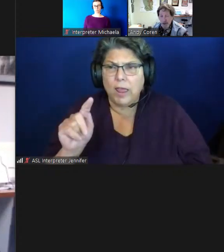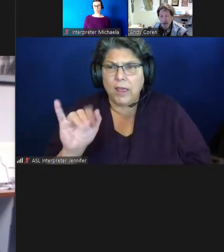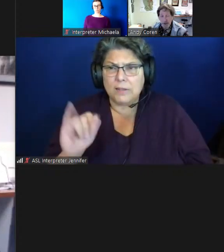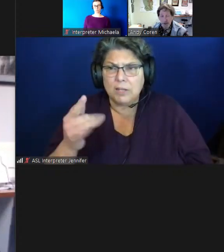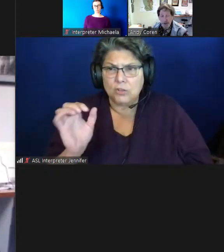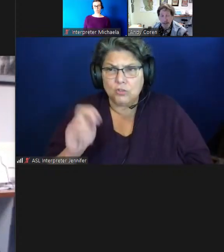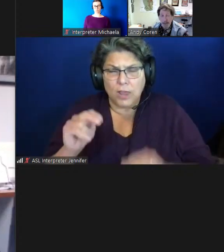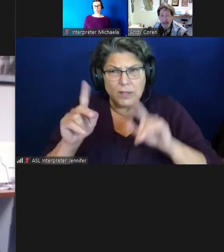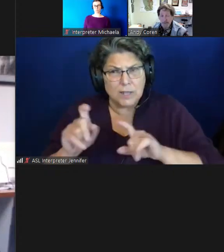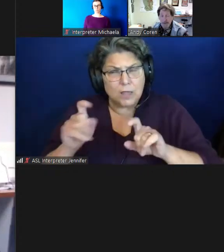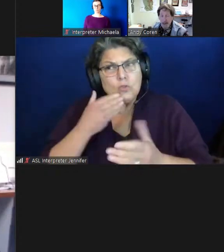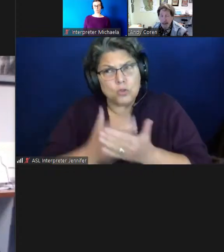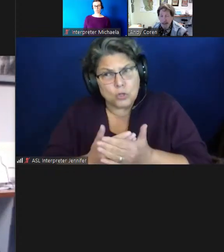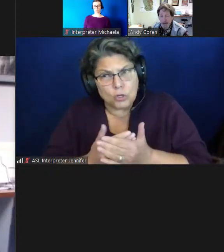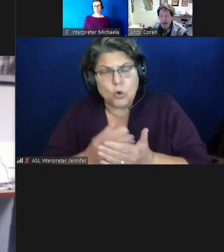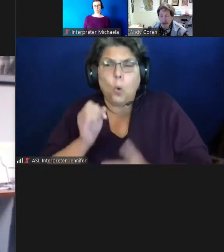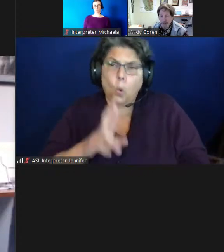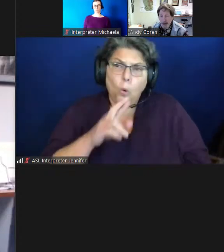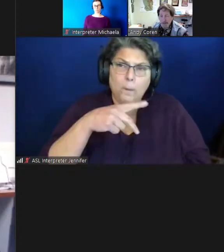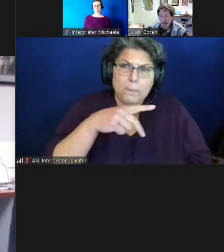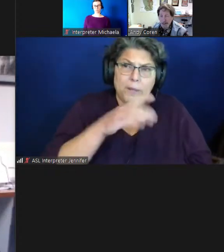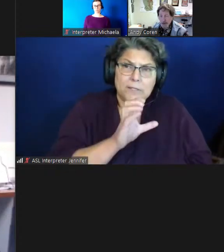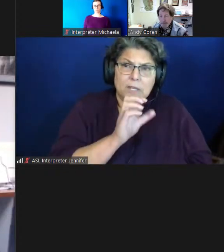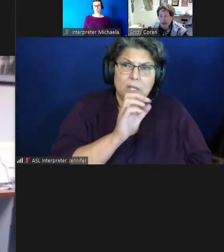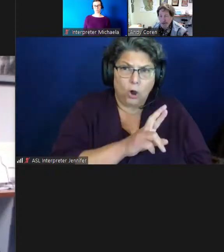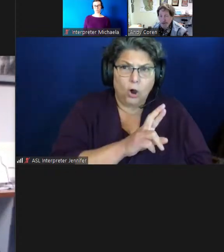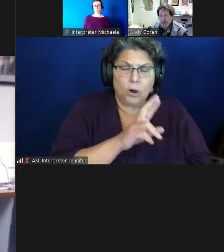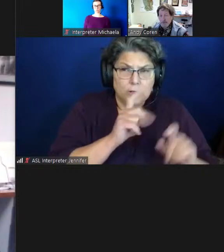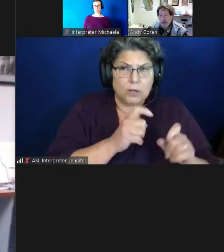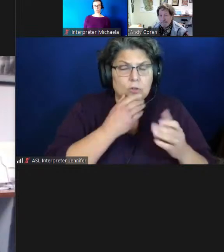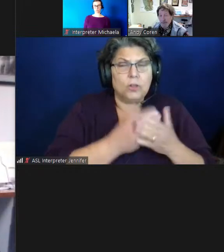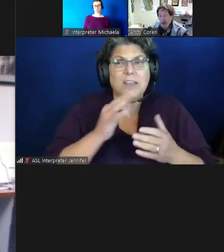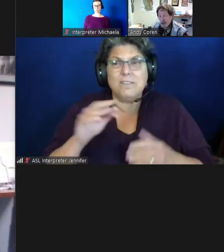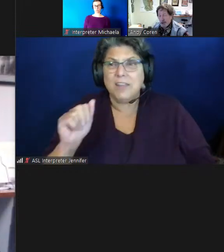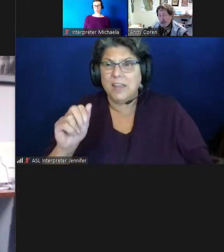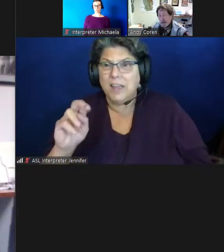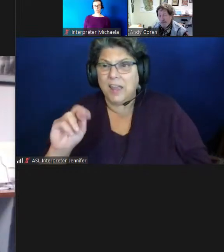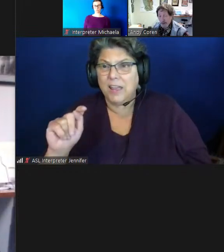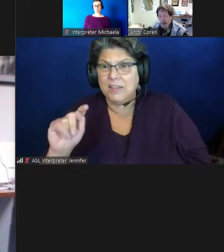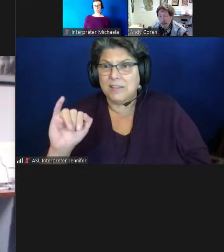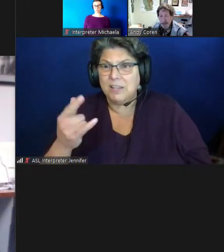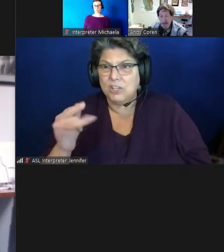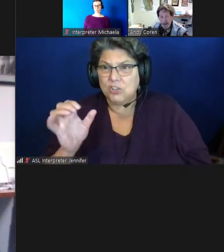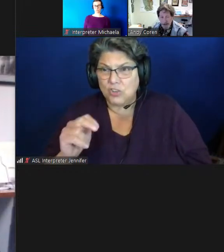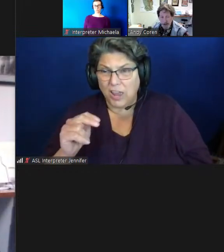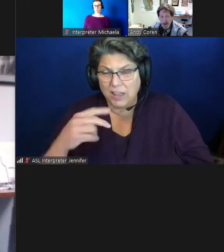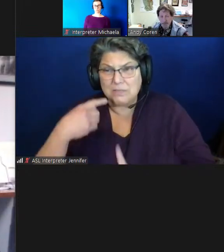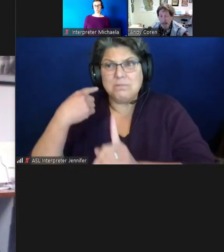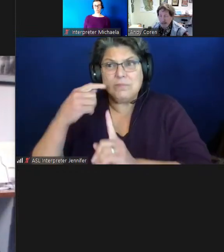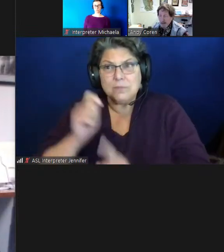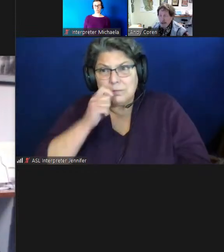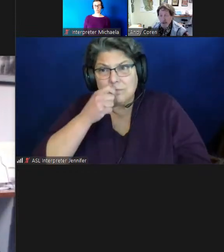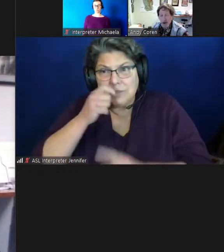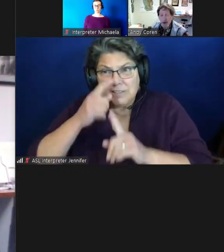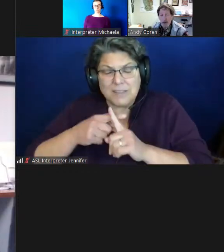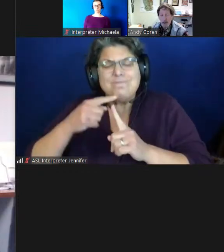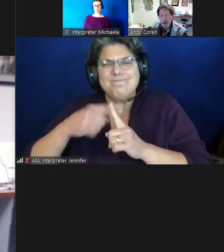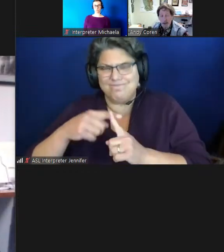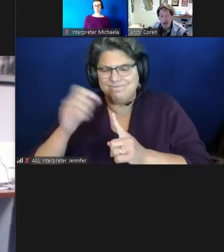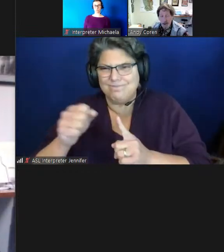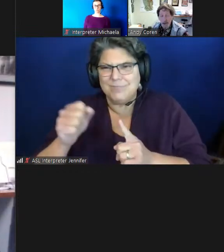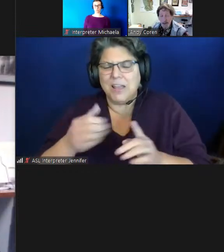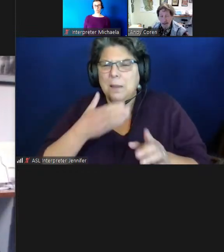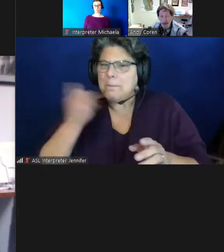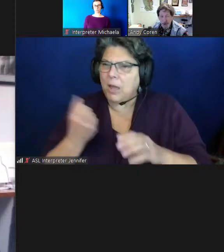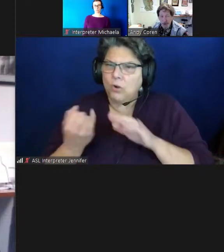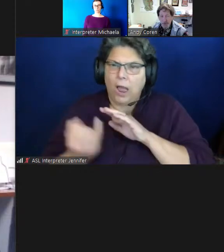PCRs are also good. If the antigen rapid tests are positive, then you should definitely isolate yourself and let your